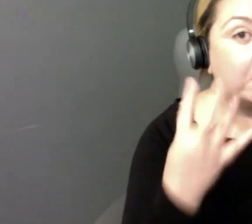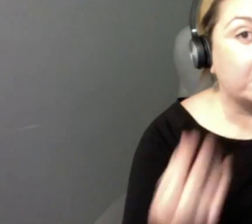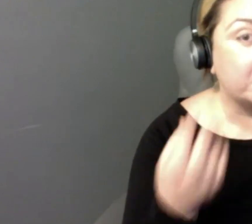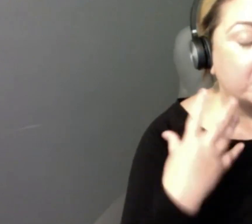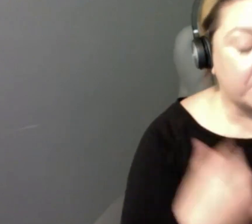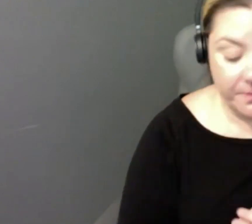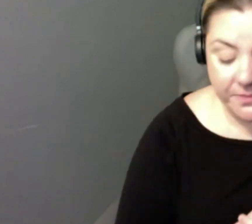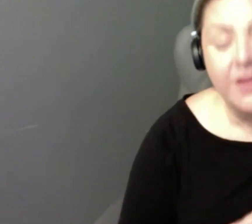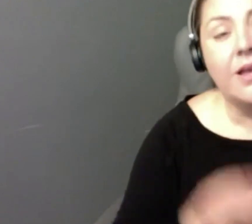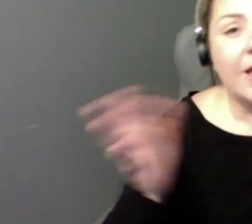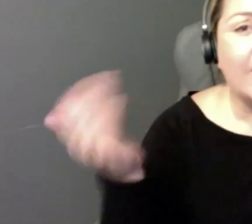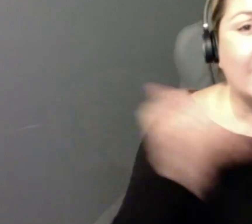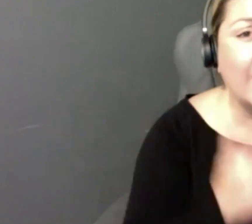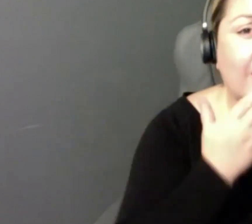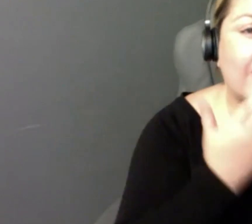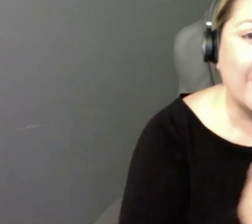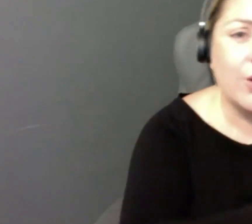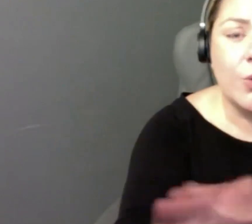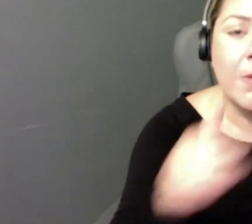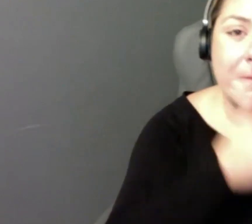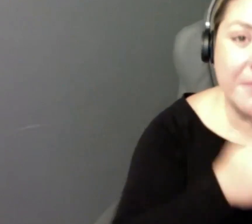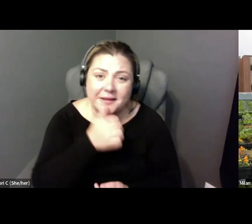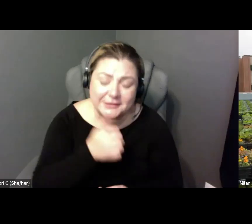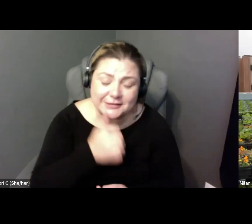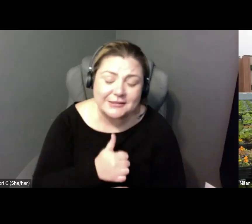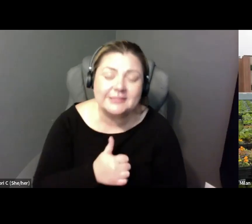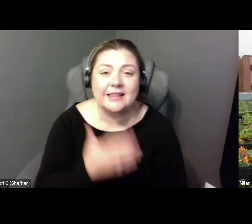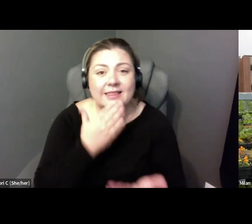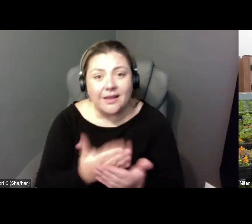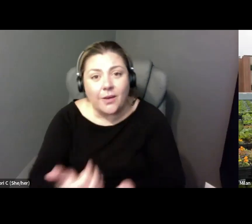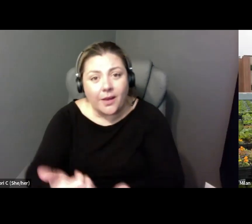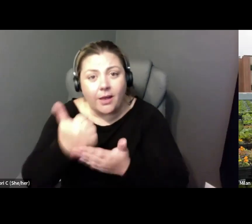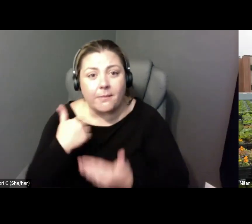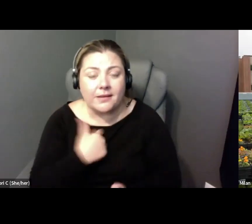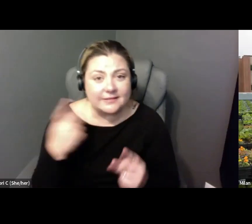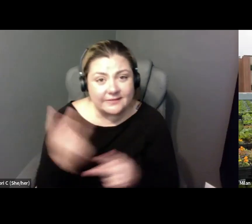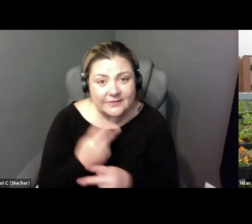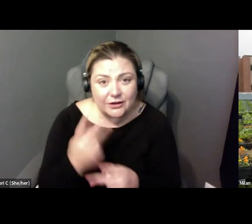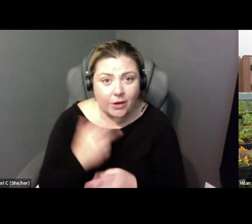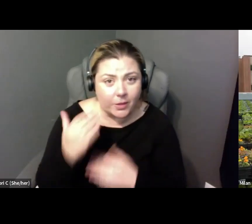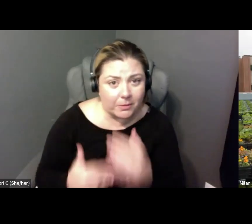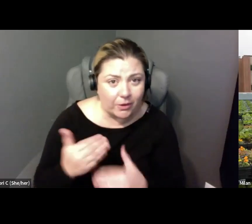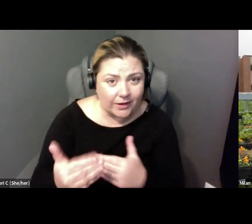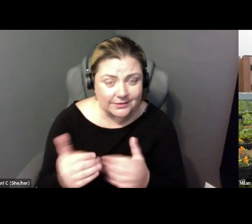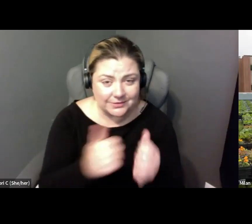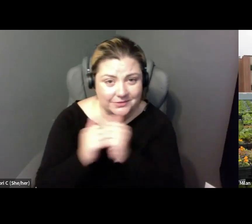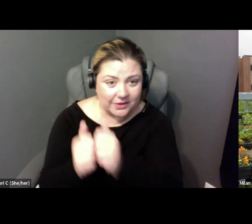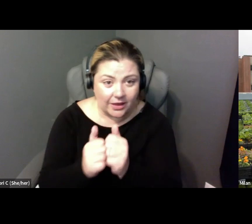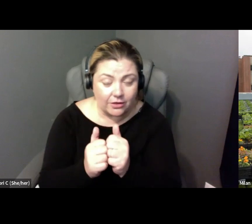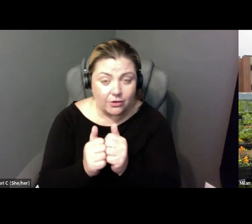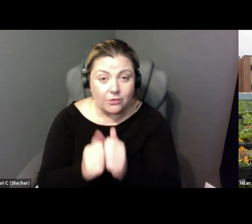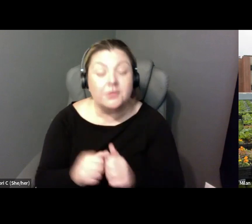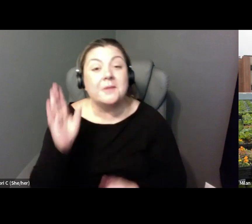through this process and asking your questions, however you are most comfortable. So Millen,